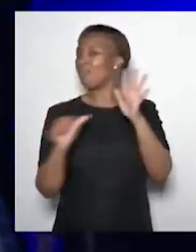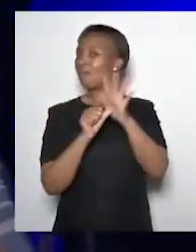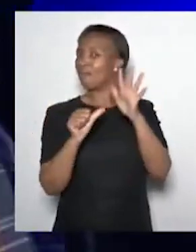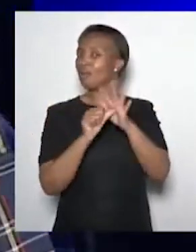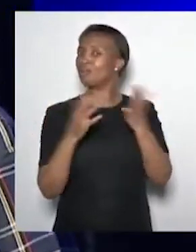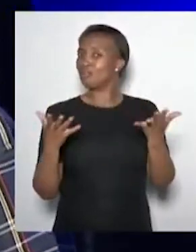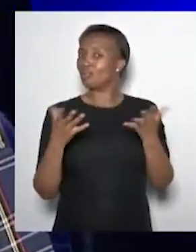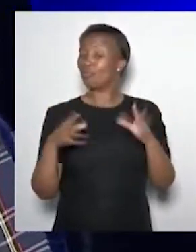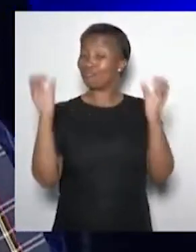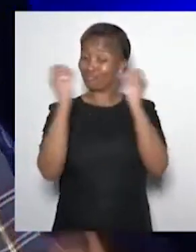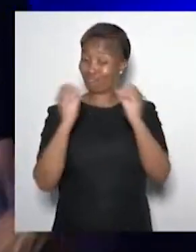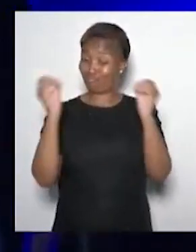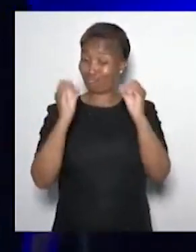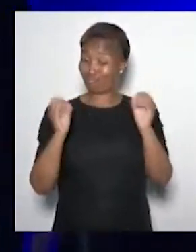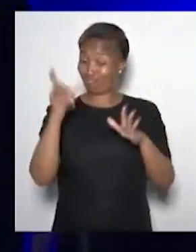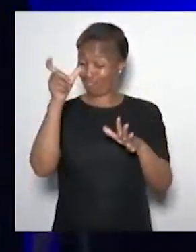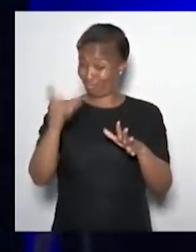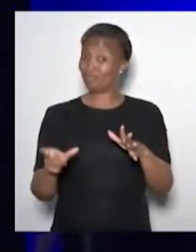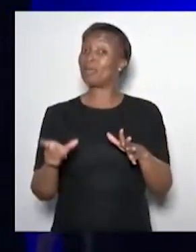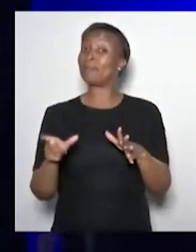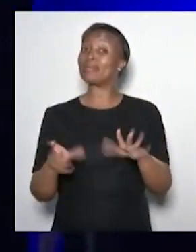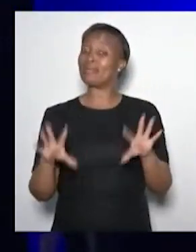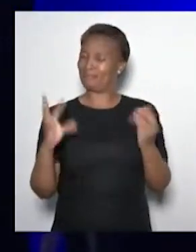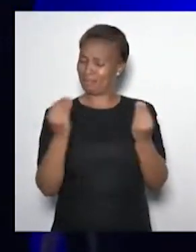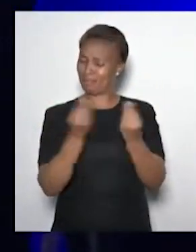where a nothing can become something,